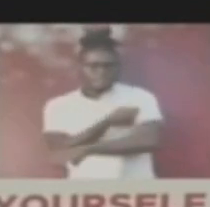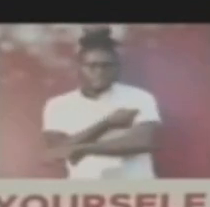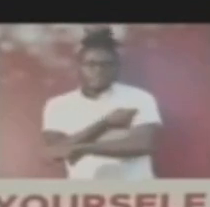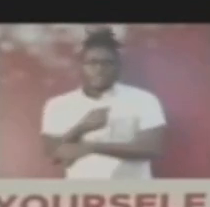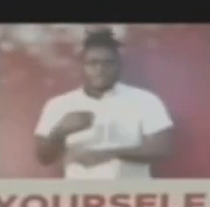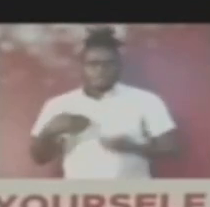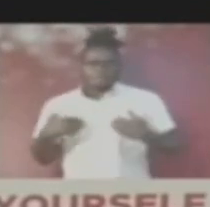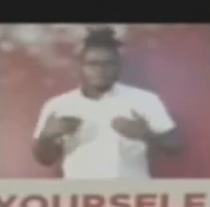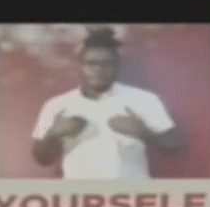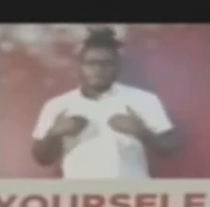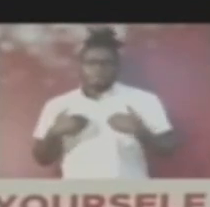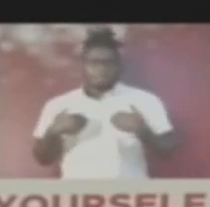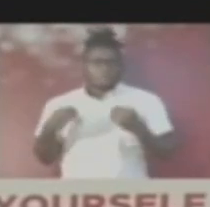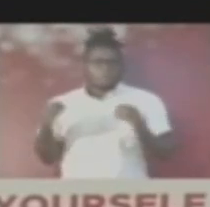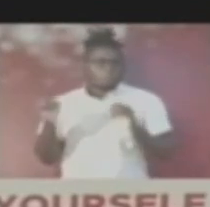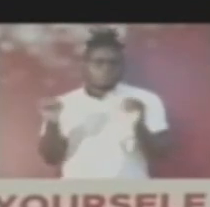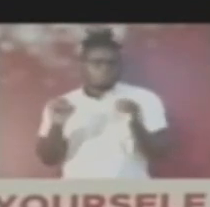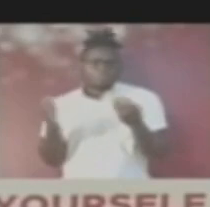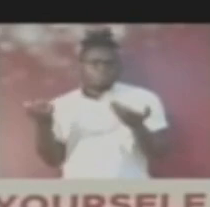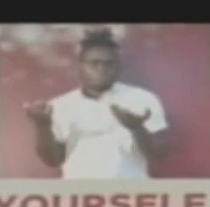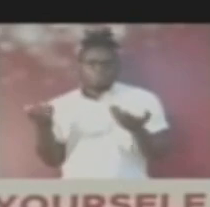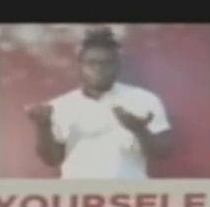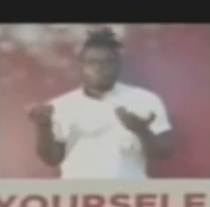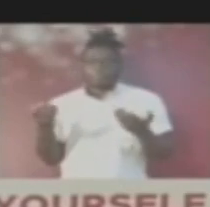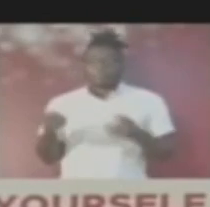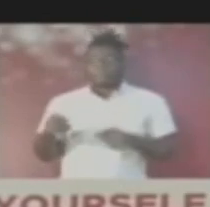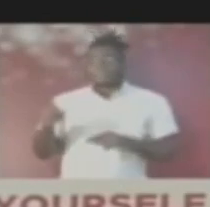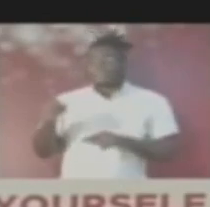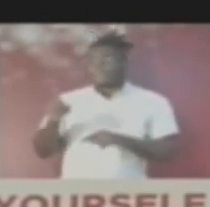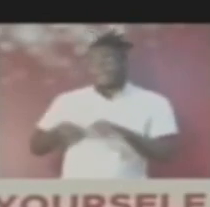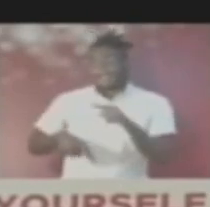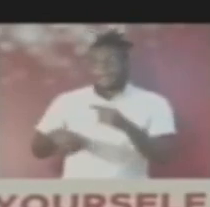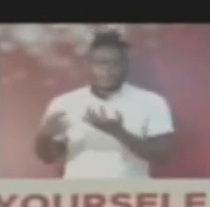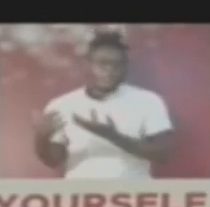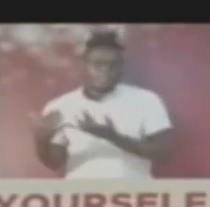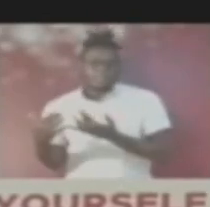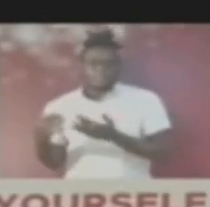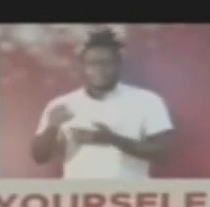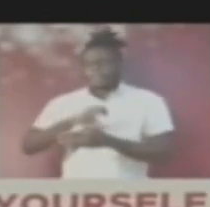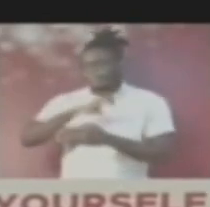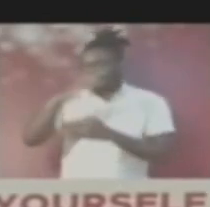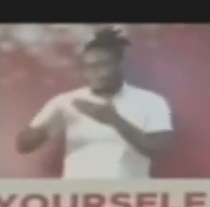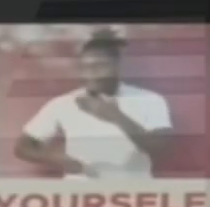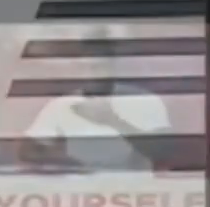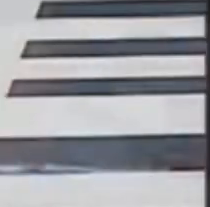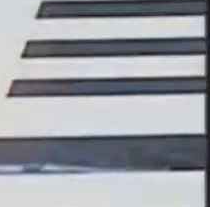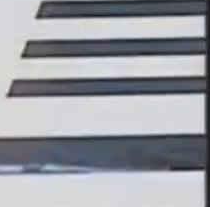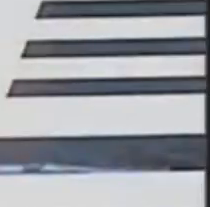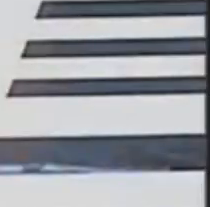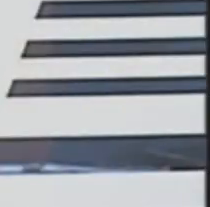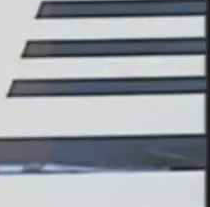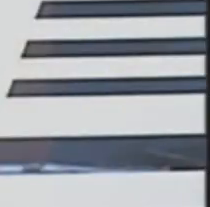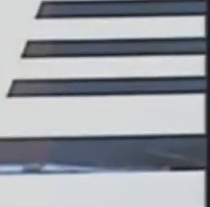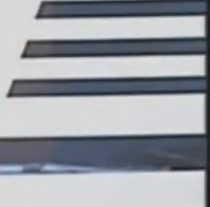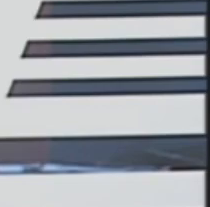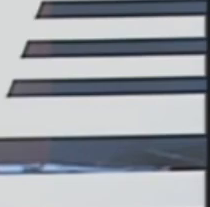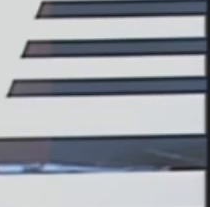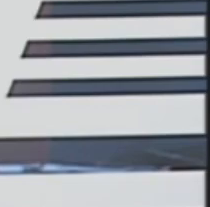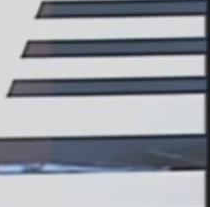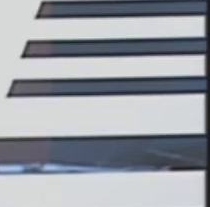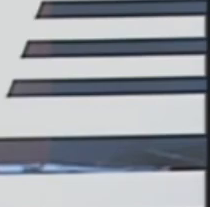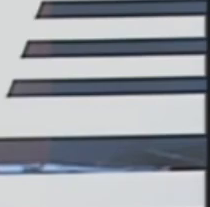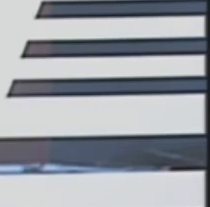more flexibility at the end of the day to vaccinate walk-ins. The expiry date